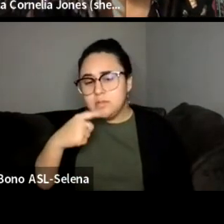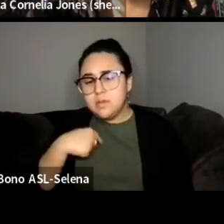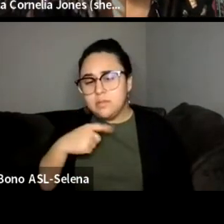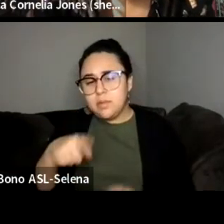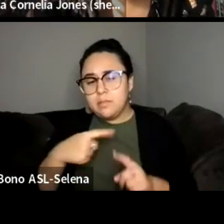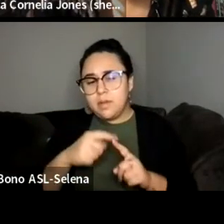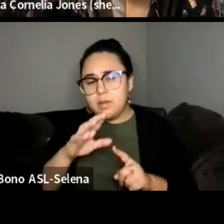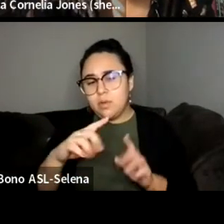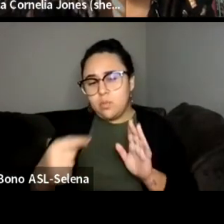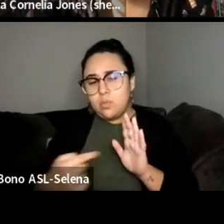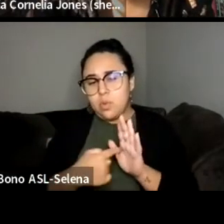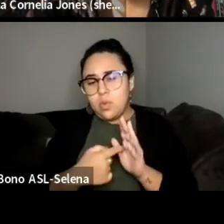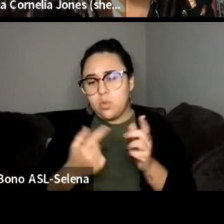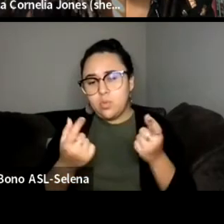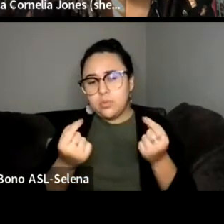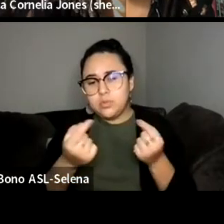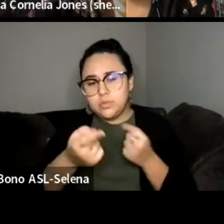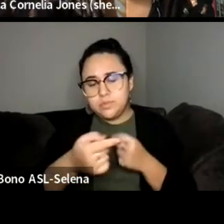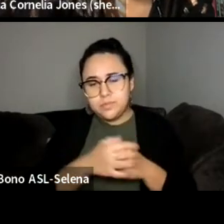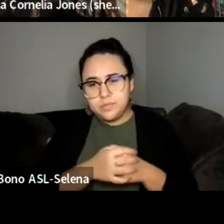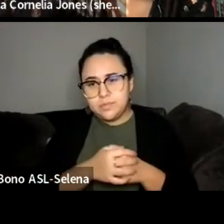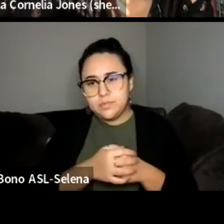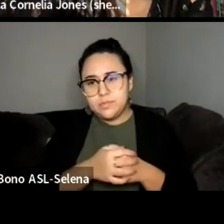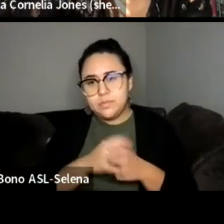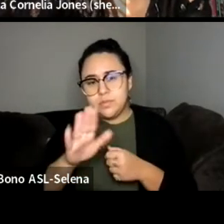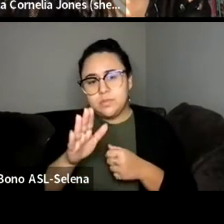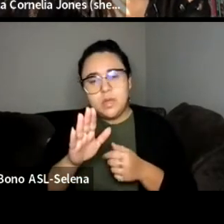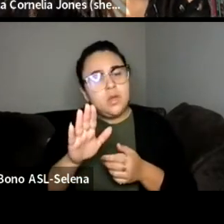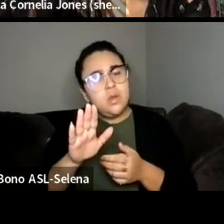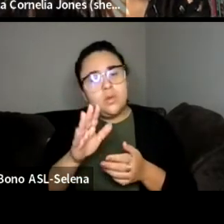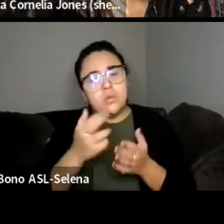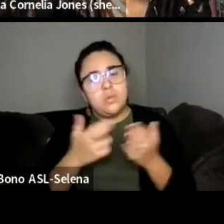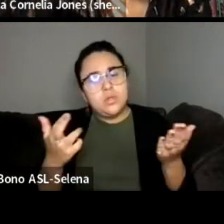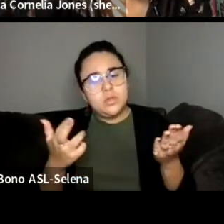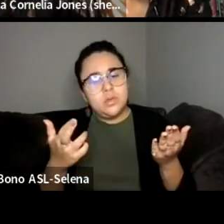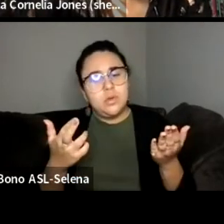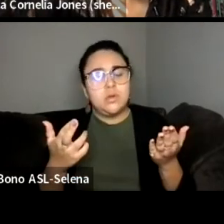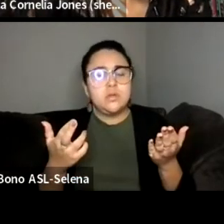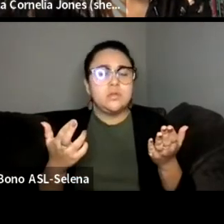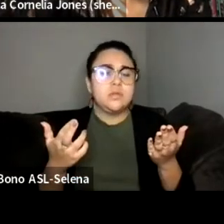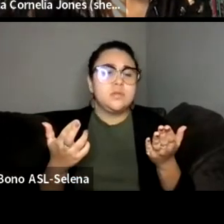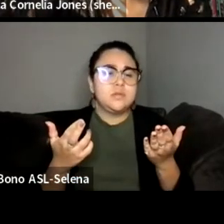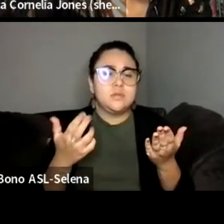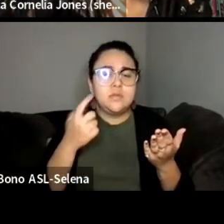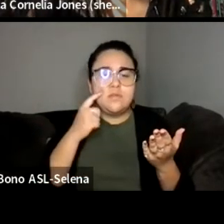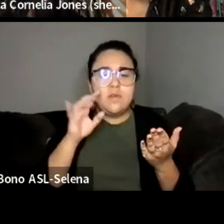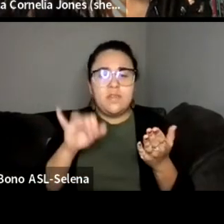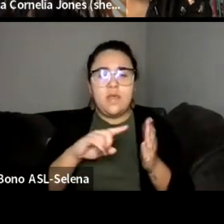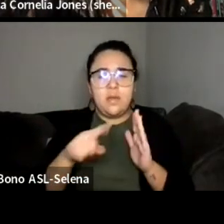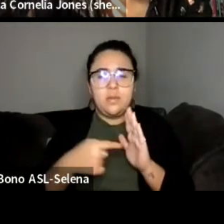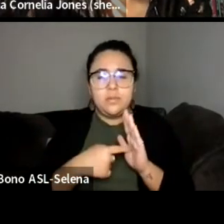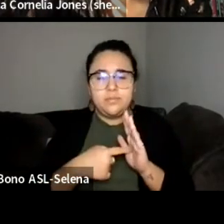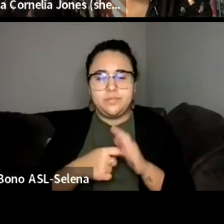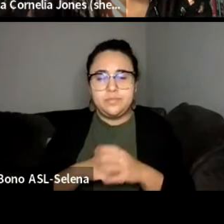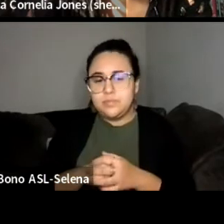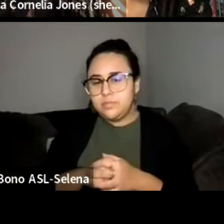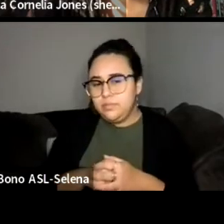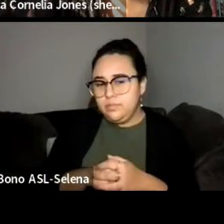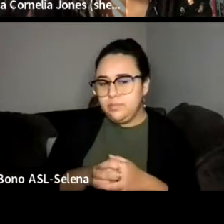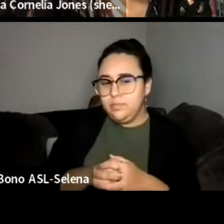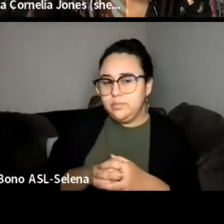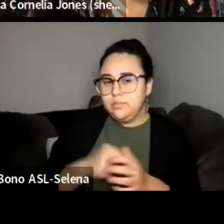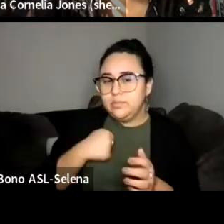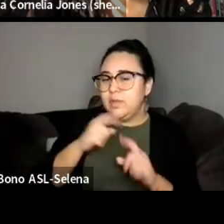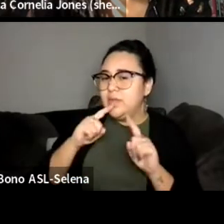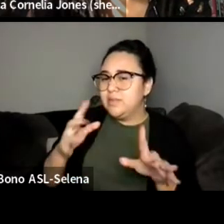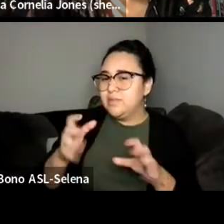know, what it is that you're, what are some of the resources and the things that you're doing in that role? And I will answer quickly